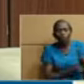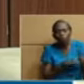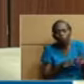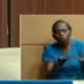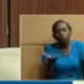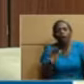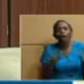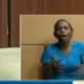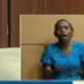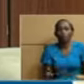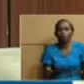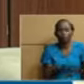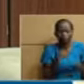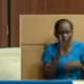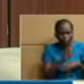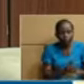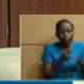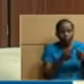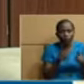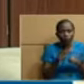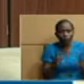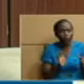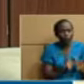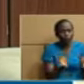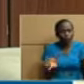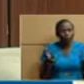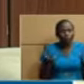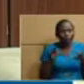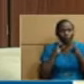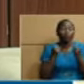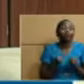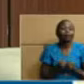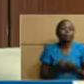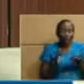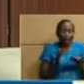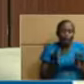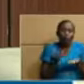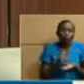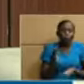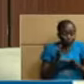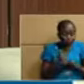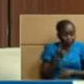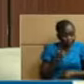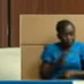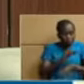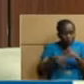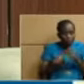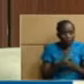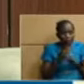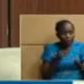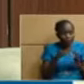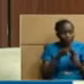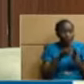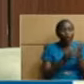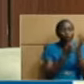distributed according to different diversities that exist within our society. How much went, because all these affirmative